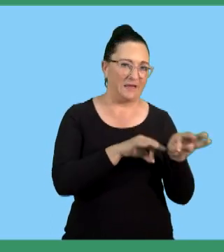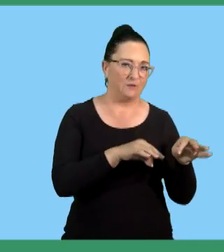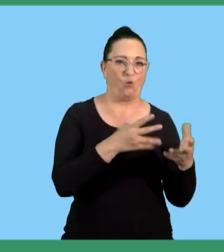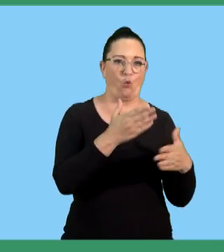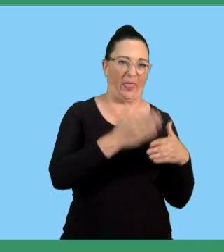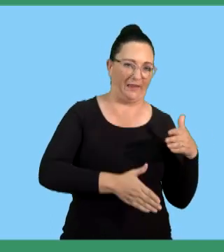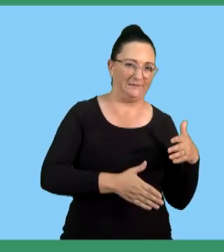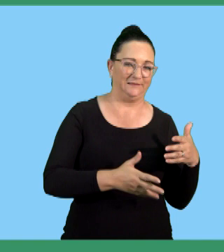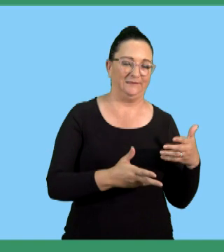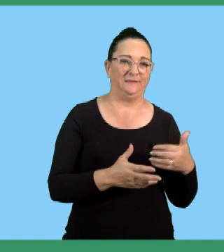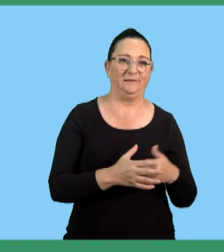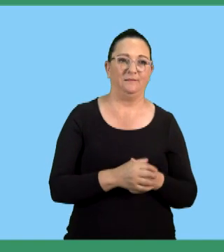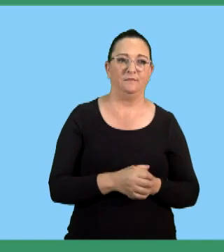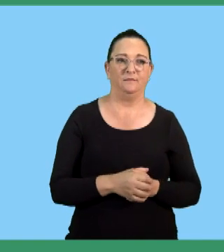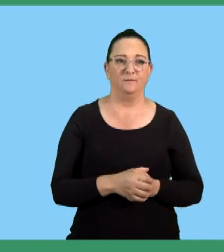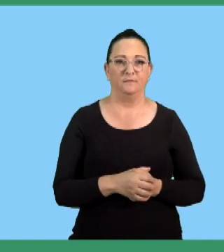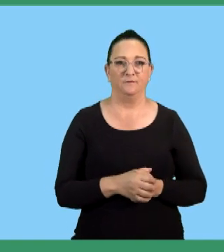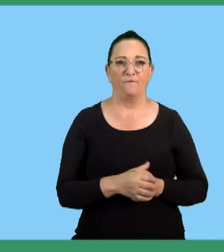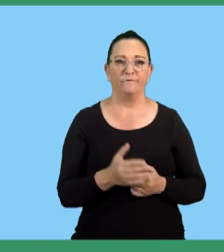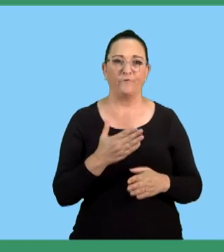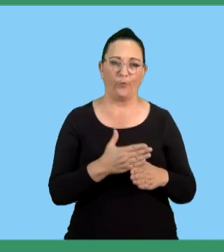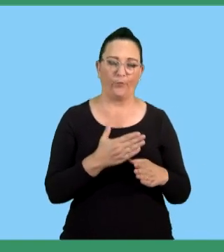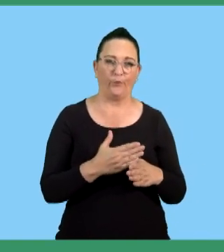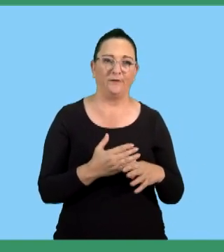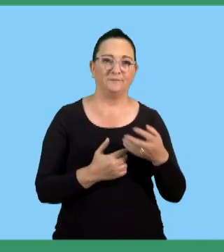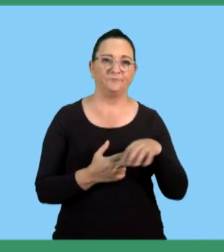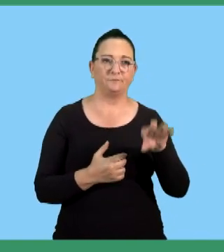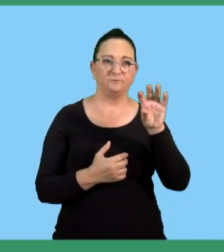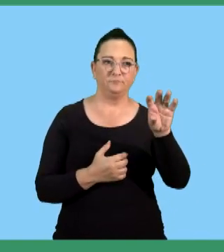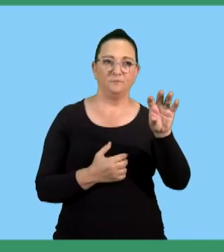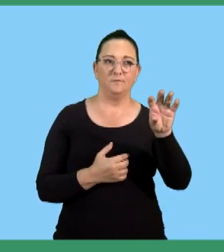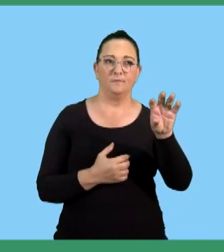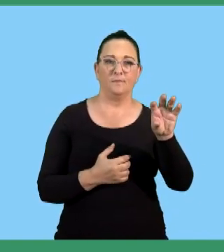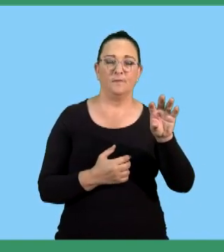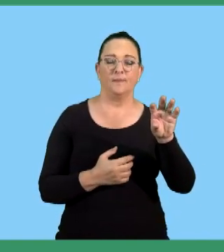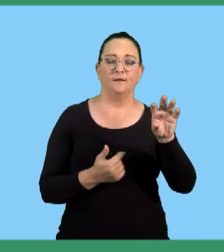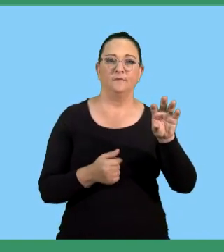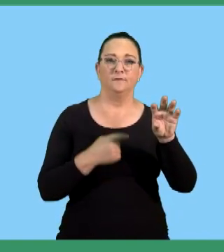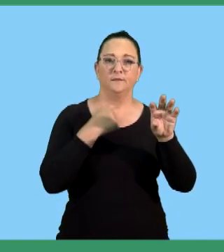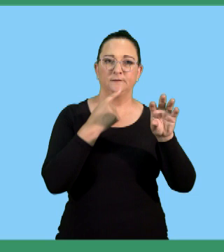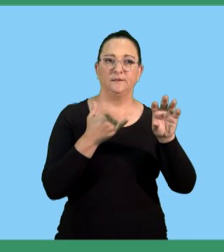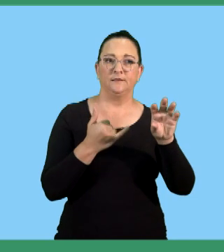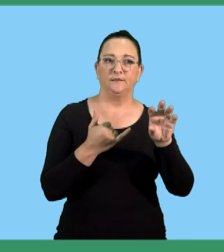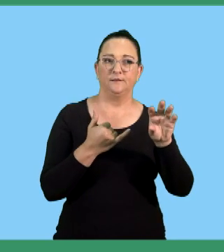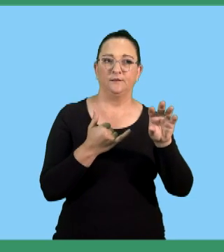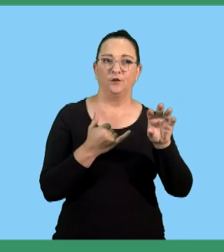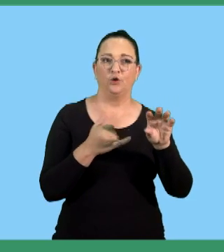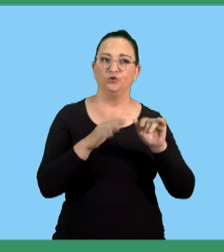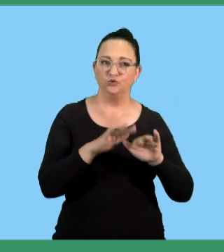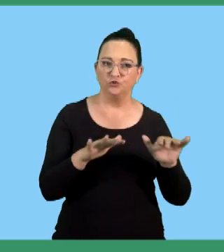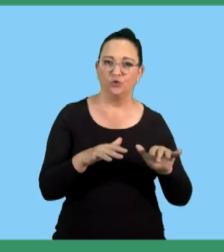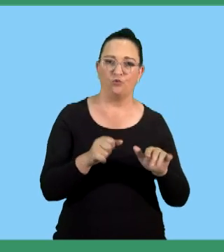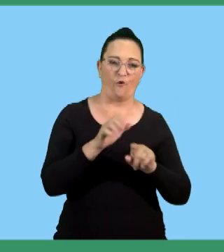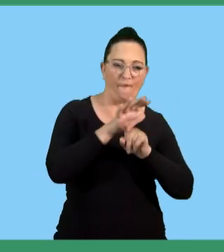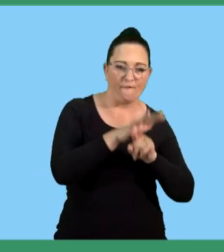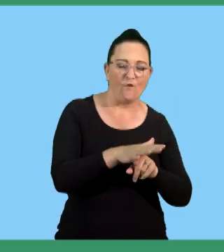end. Don't forget, to end of employment. And then the prohibition of employment of children and